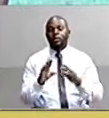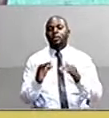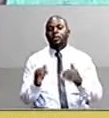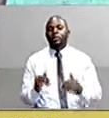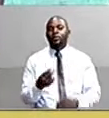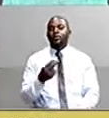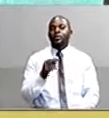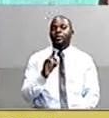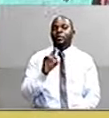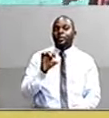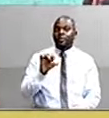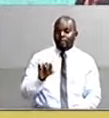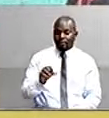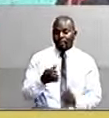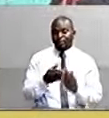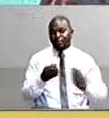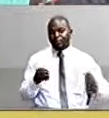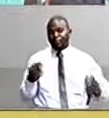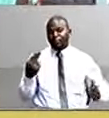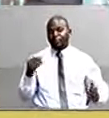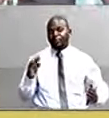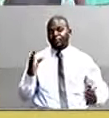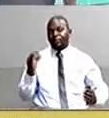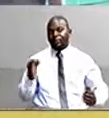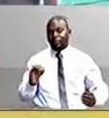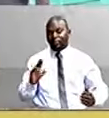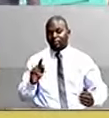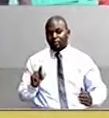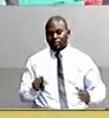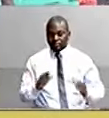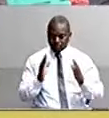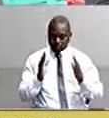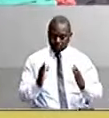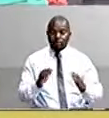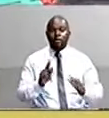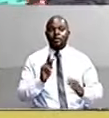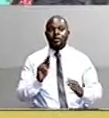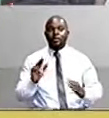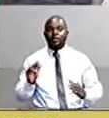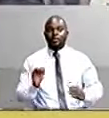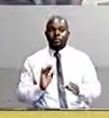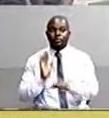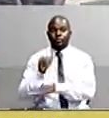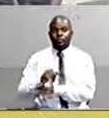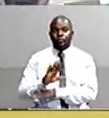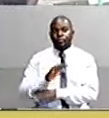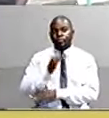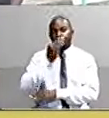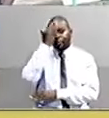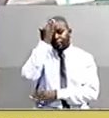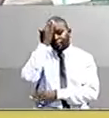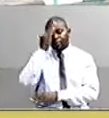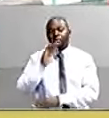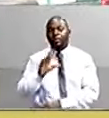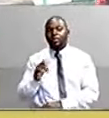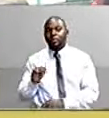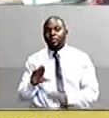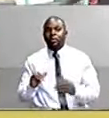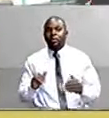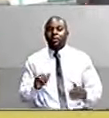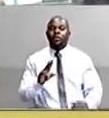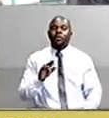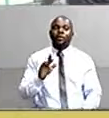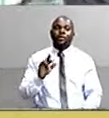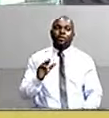the 2019-2020 Uganda Premier League season. The KCCA defeated Imbarara City at Logogo, while Eura